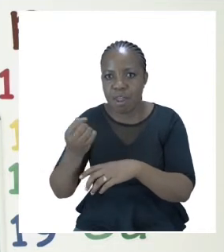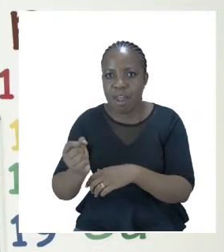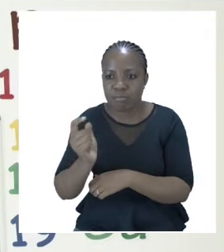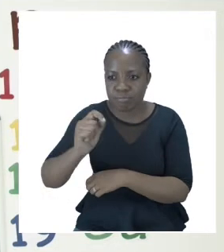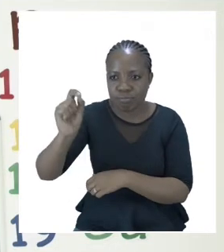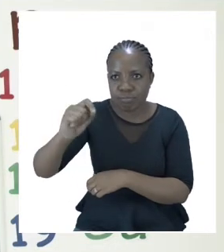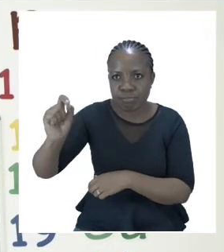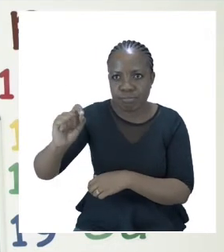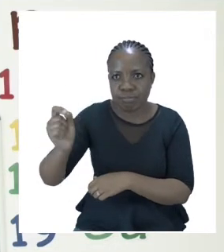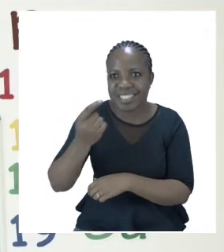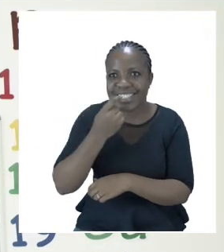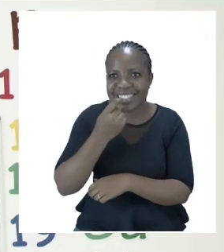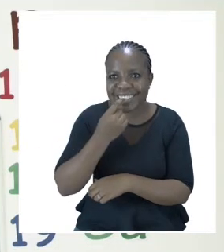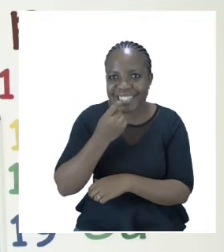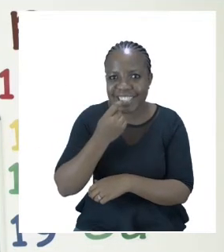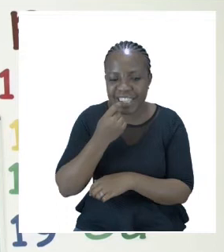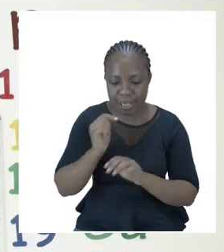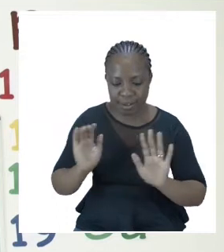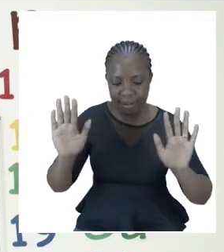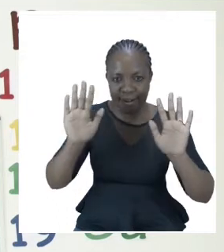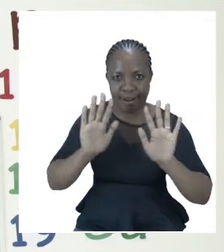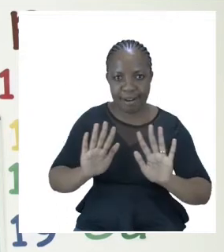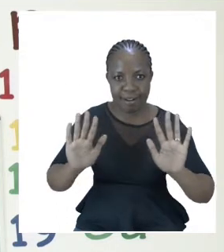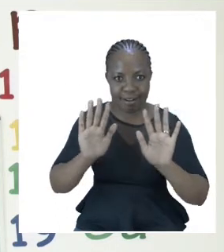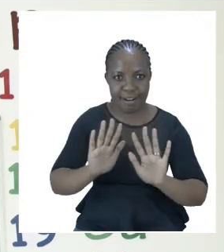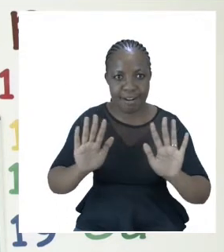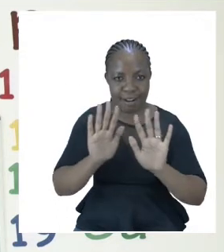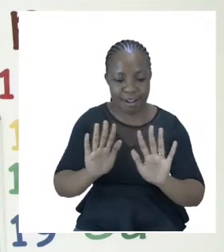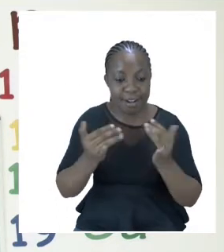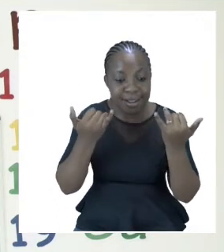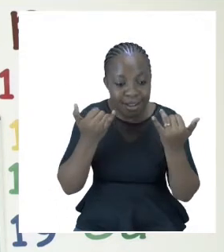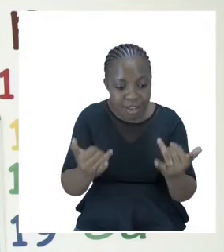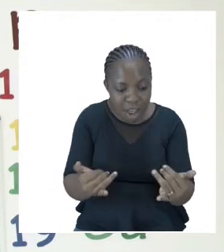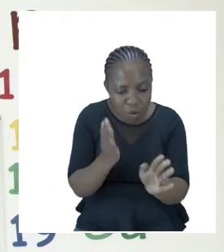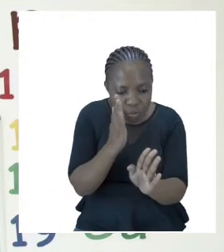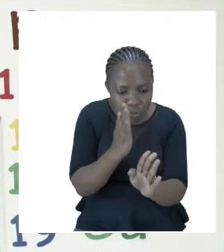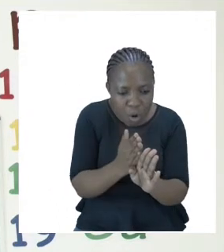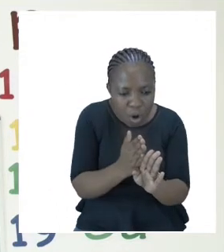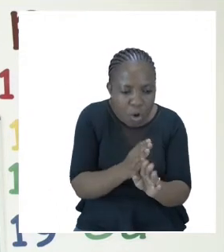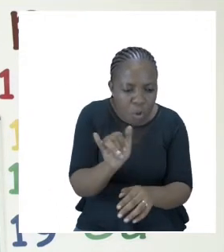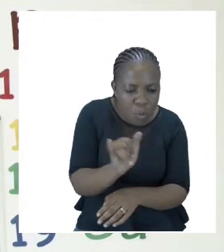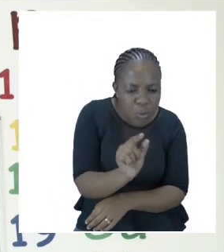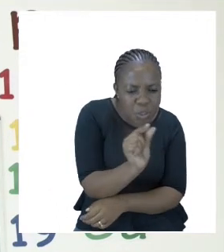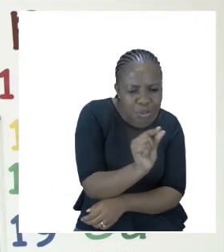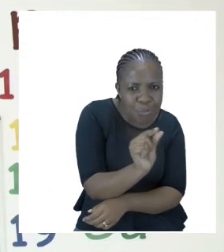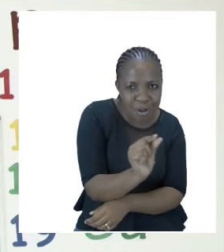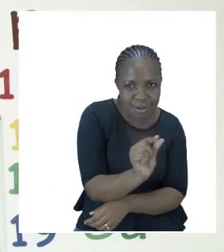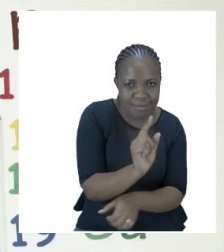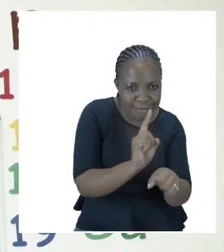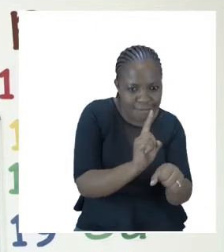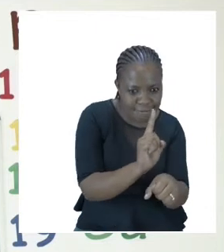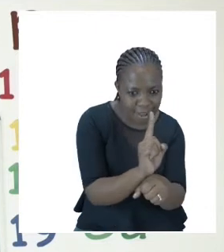We also have the colors. So we want to arrange them from small first